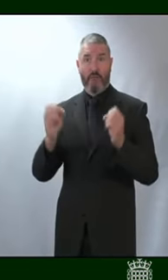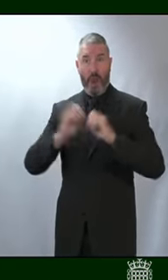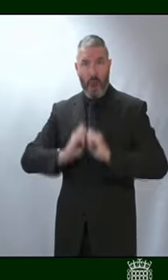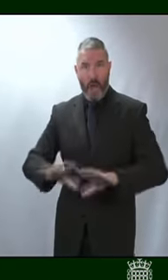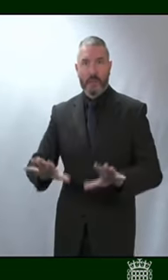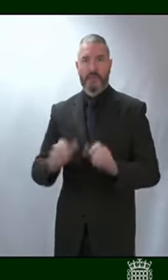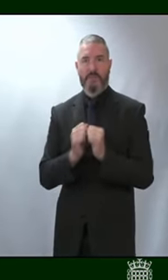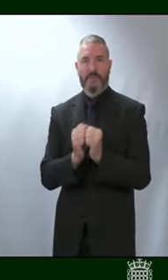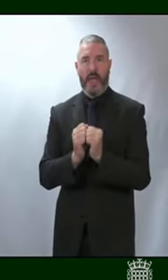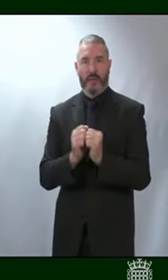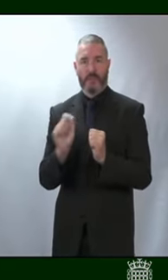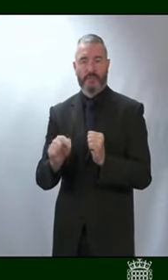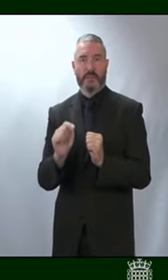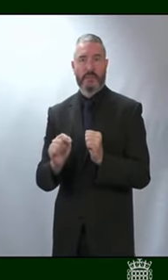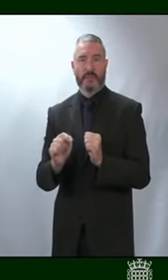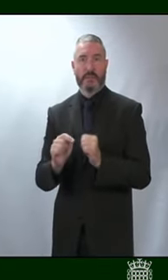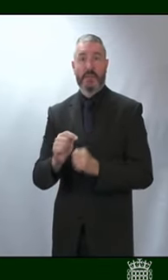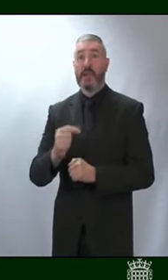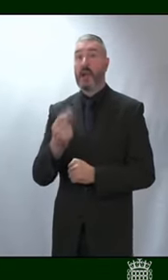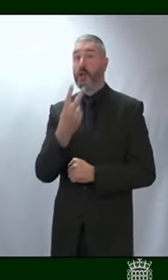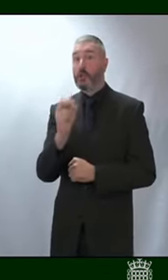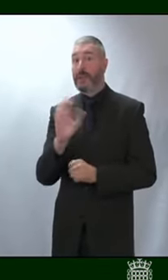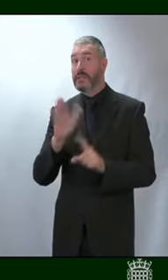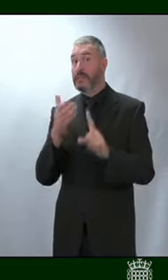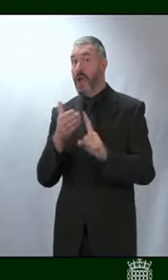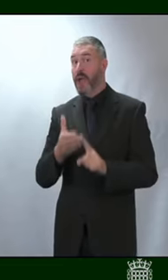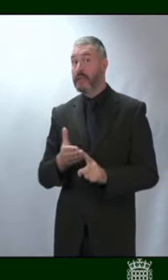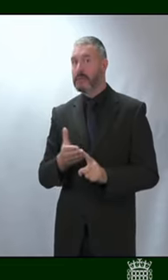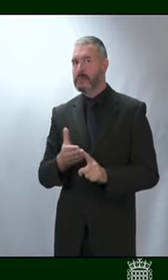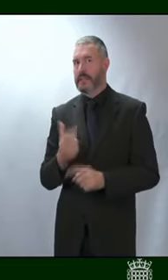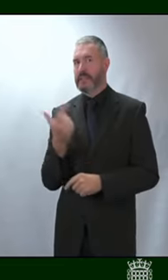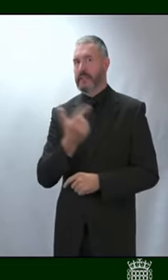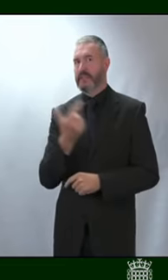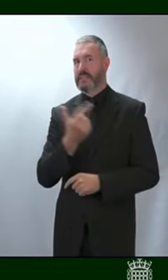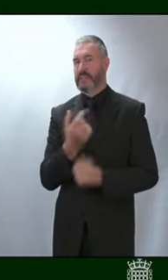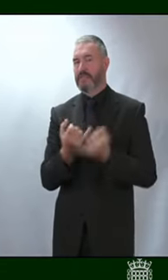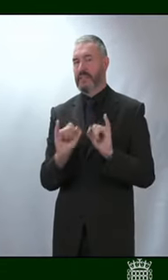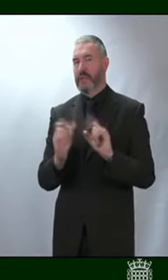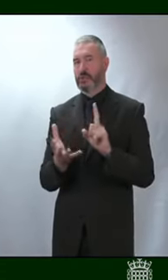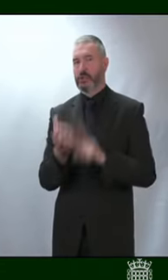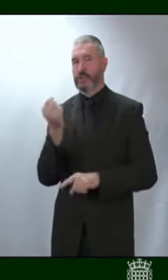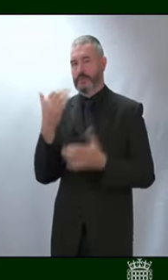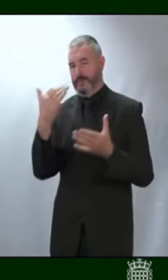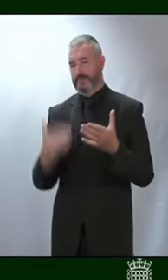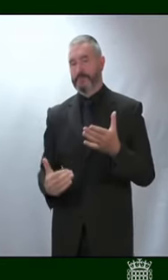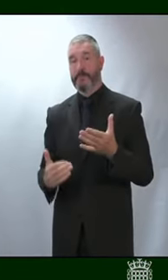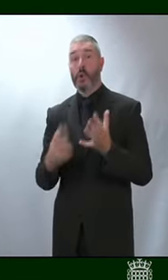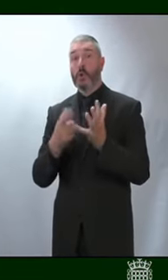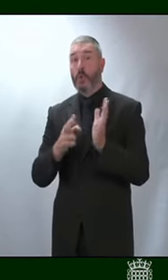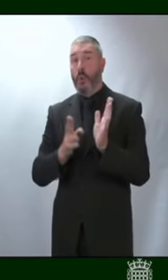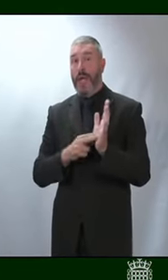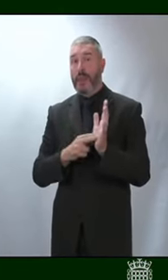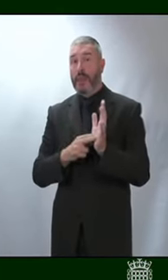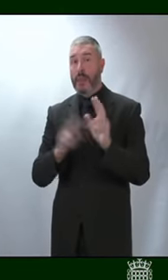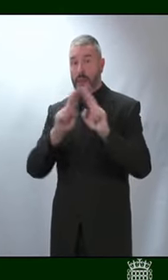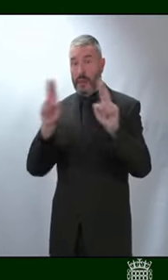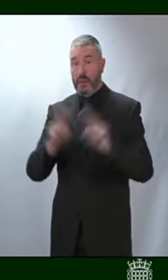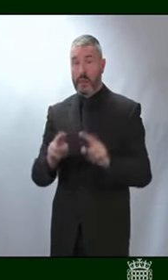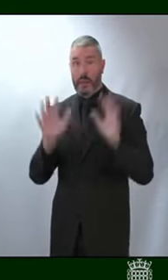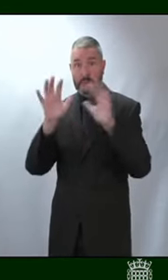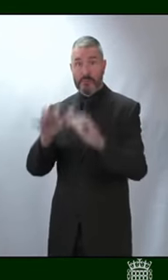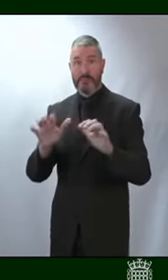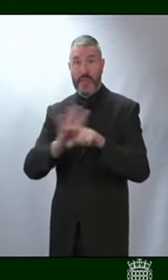government failing to reach 17 out of 20 targets that it had signed up to. Now, there's a major UN biodiversity summit next week. It is a